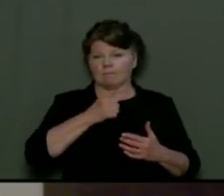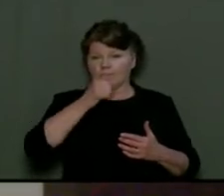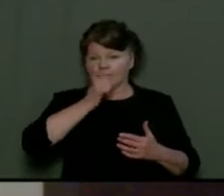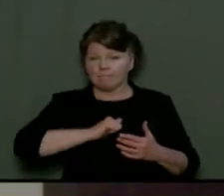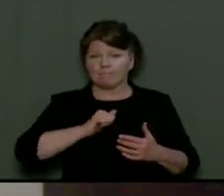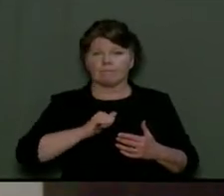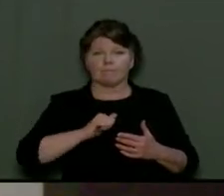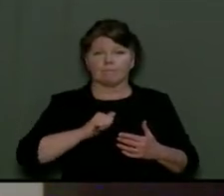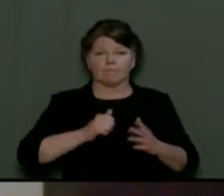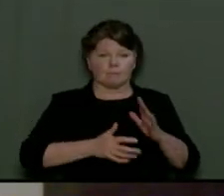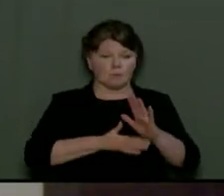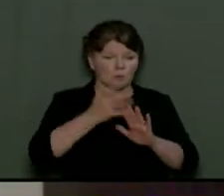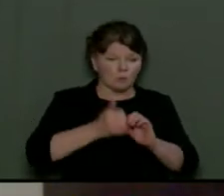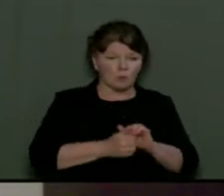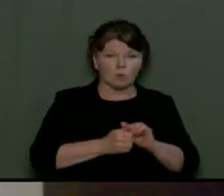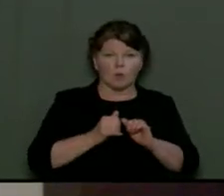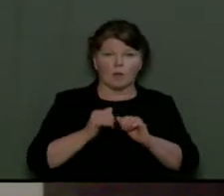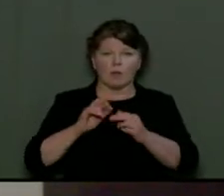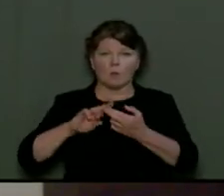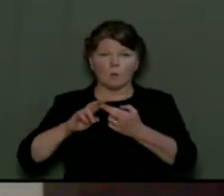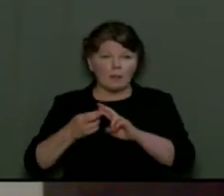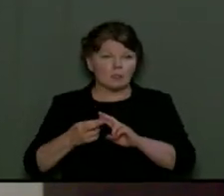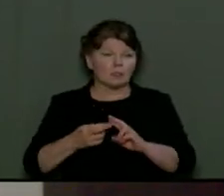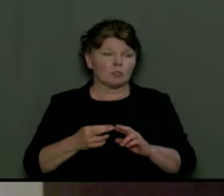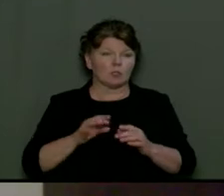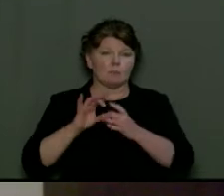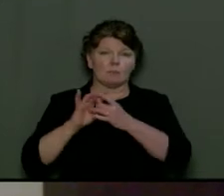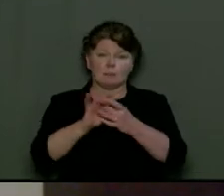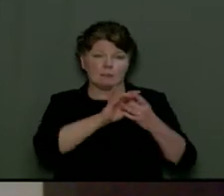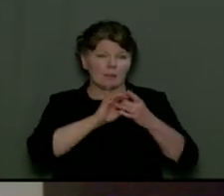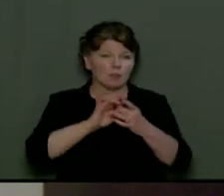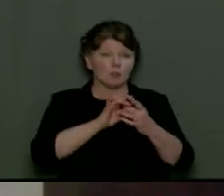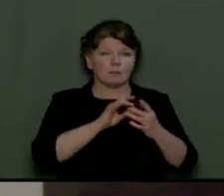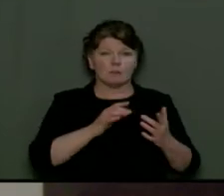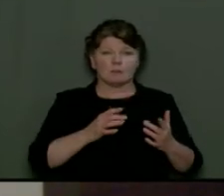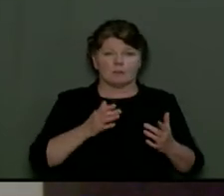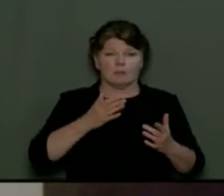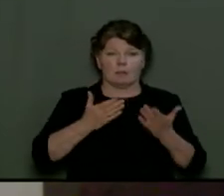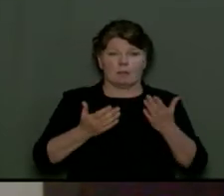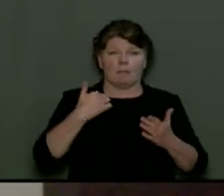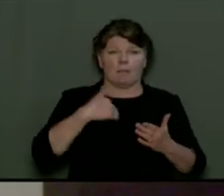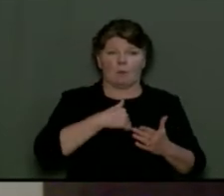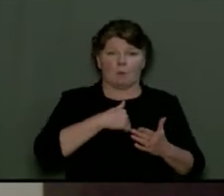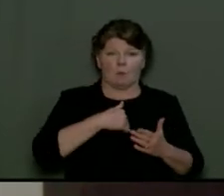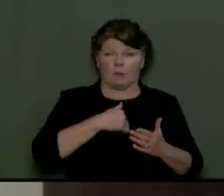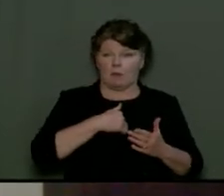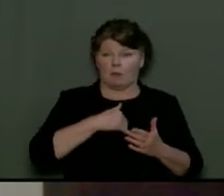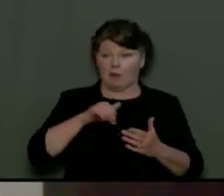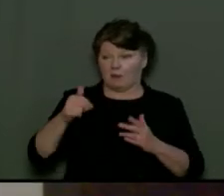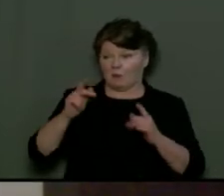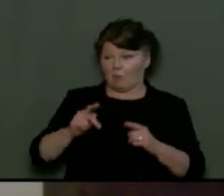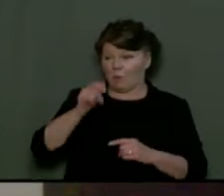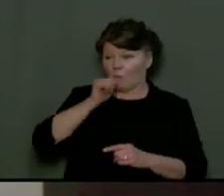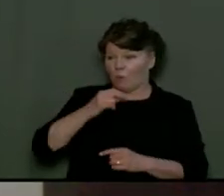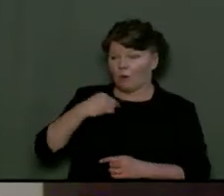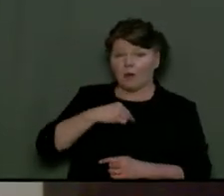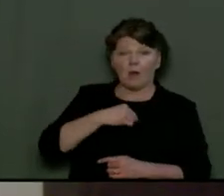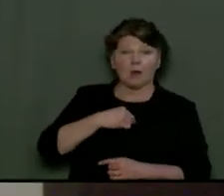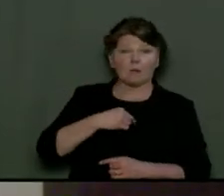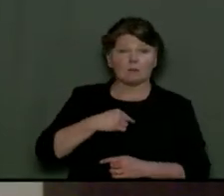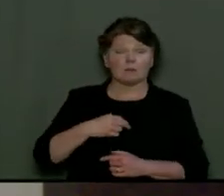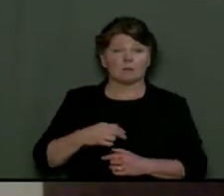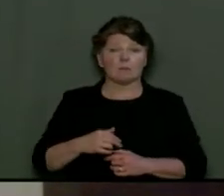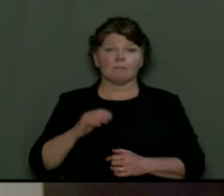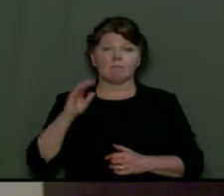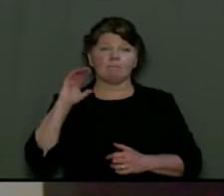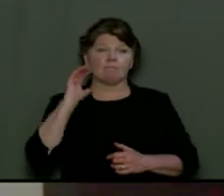have destroyed a relationship or two. Maybe we have been wounded by someone else, and it seems